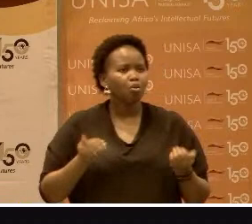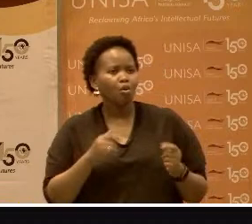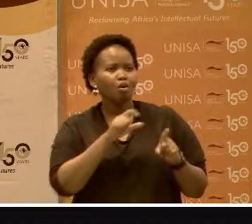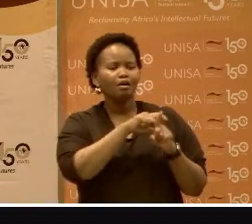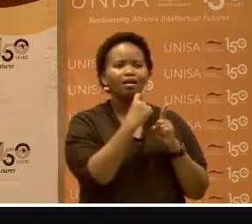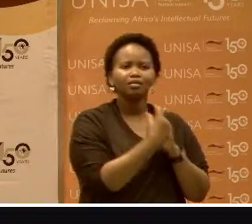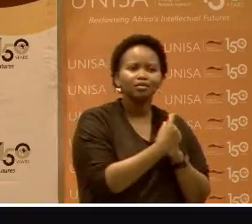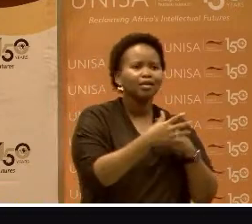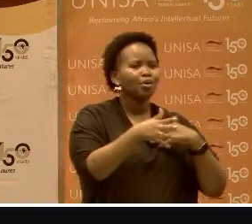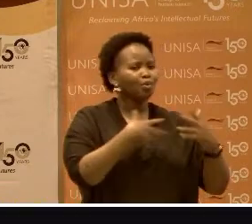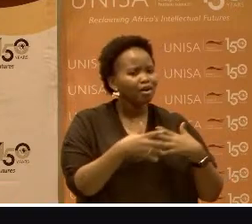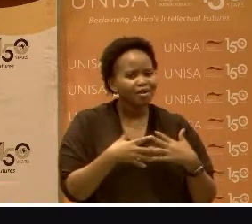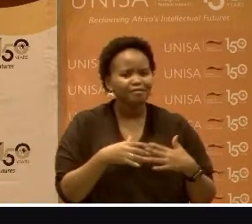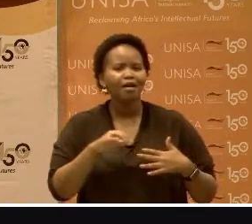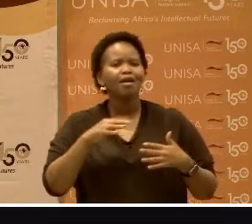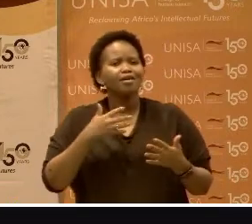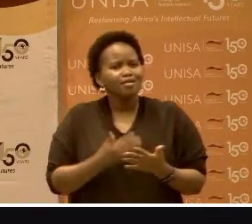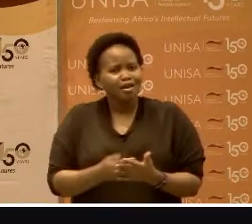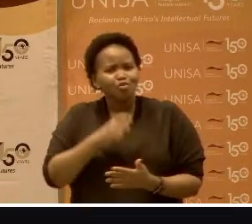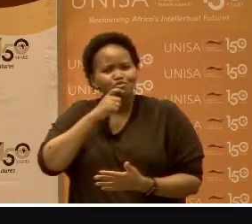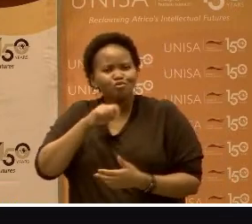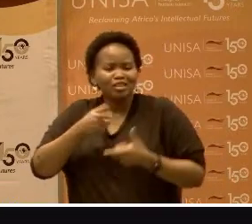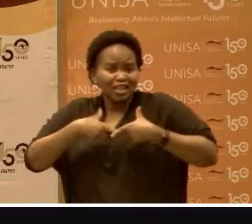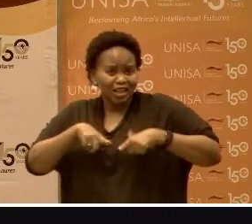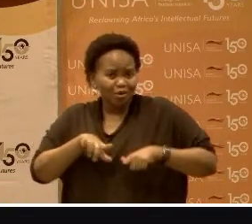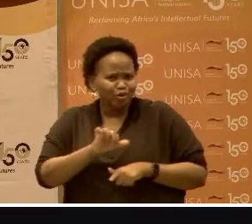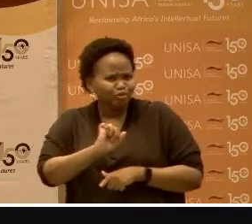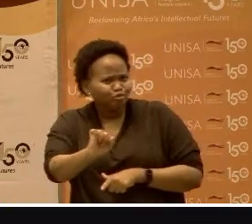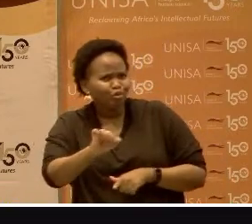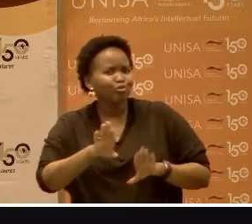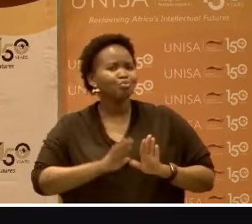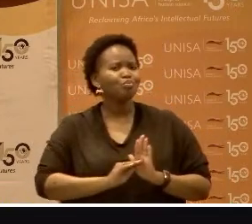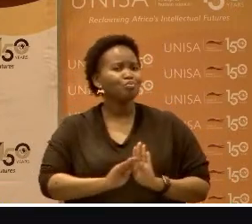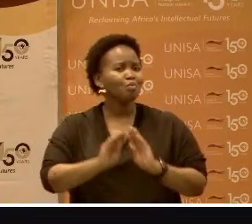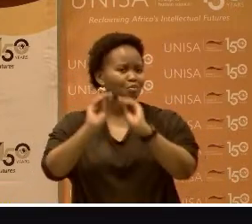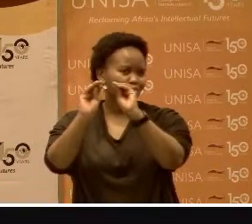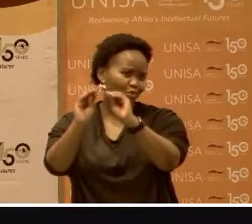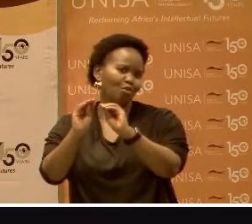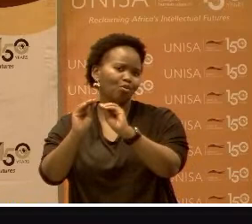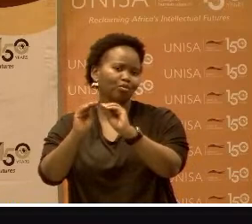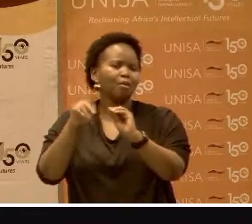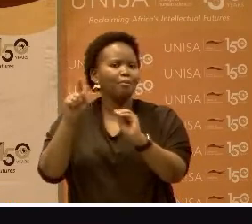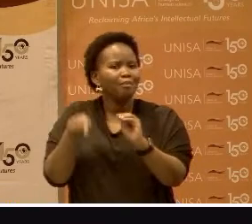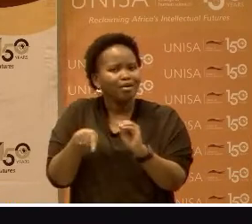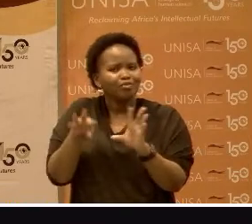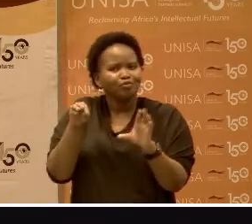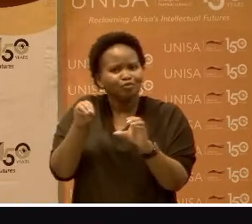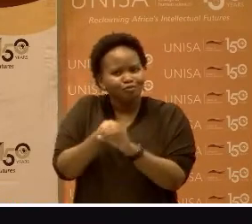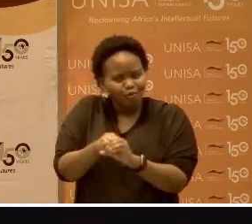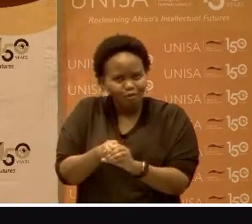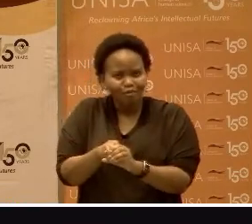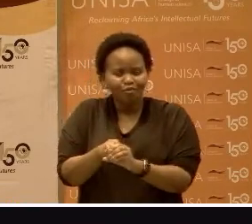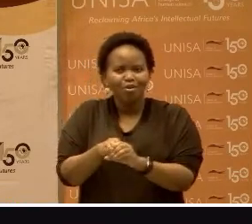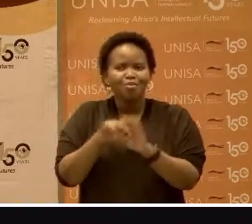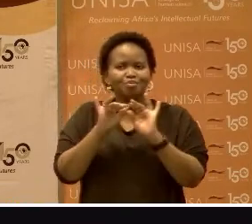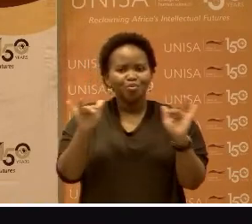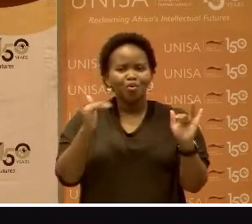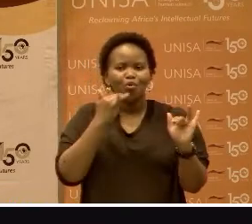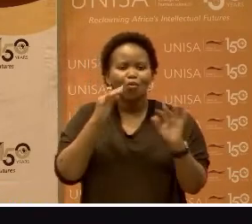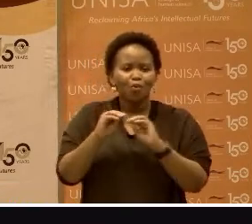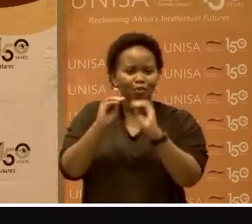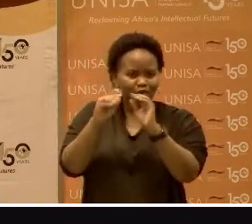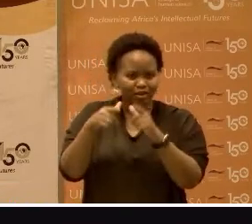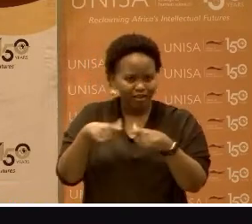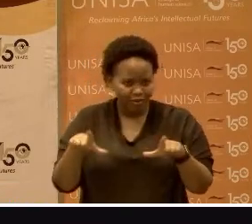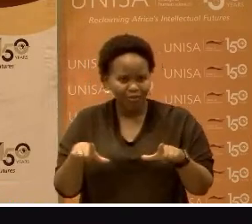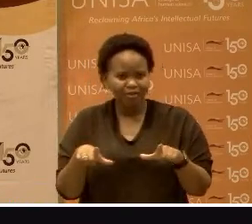to promote your language. Let us be proud of our language. Our language are very, very sweet. All right? Development of mobile apps.